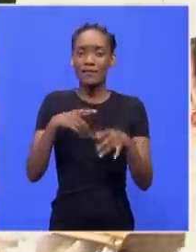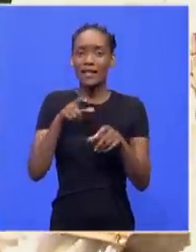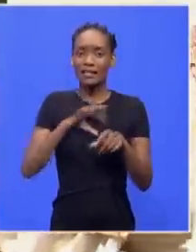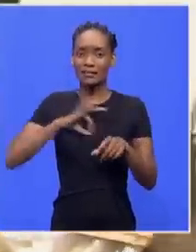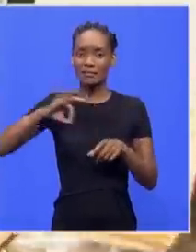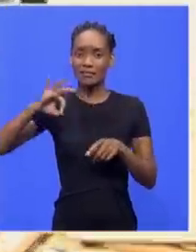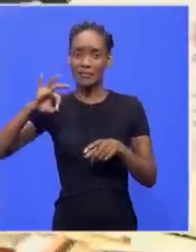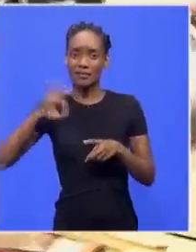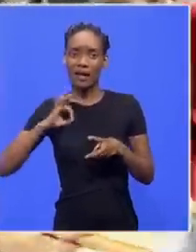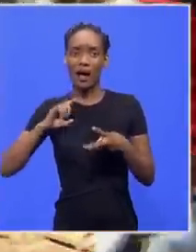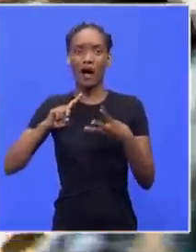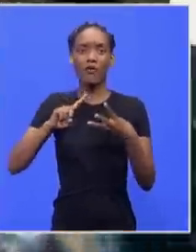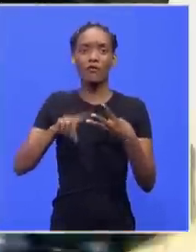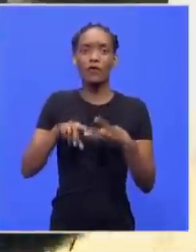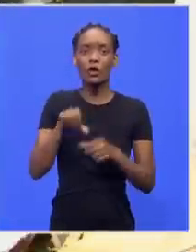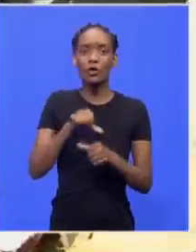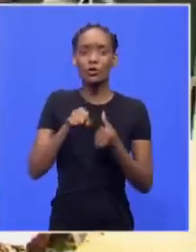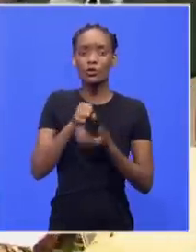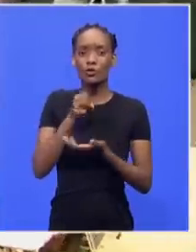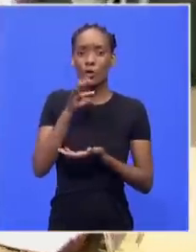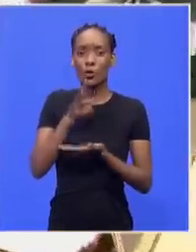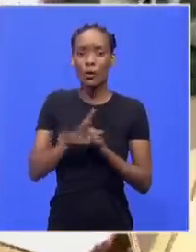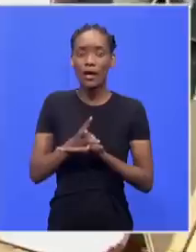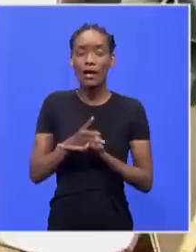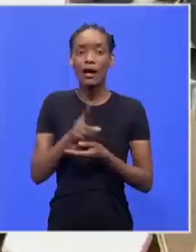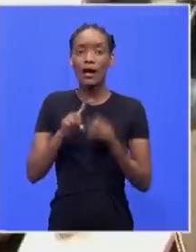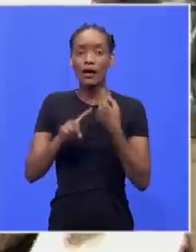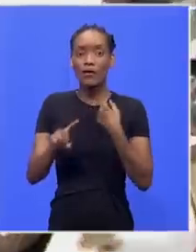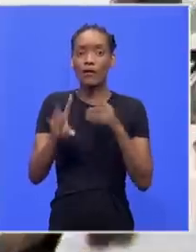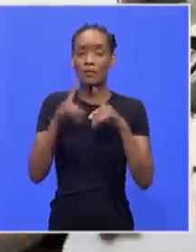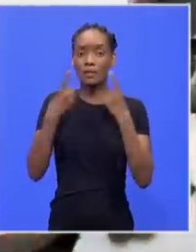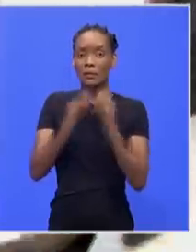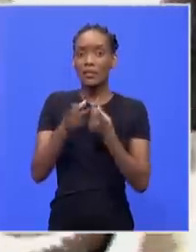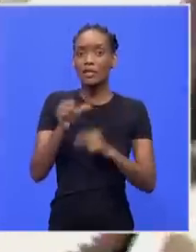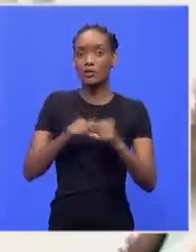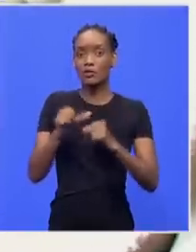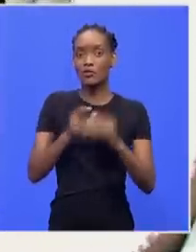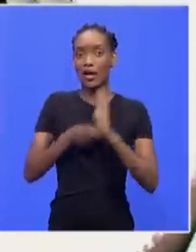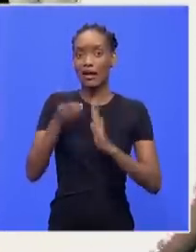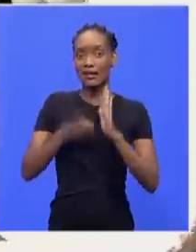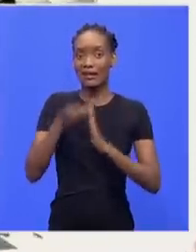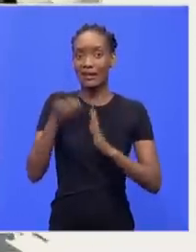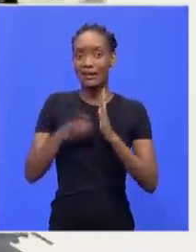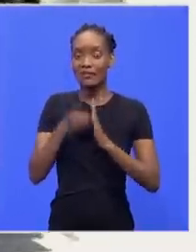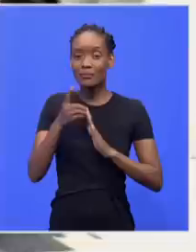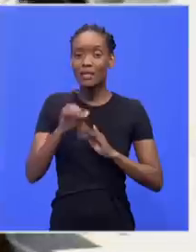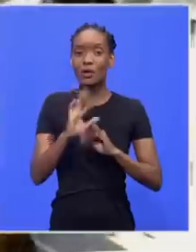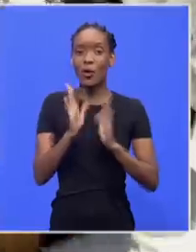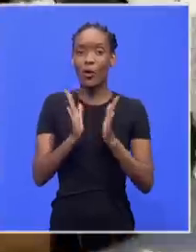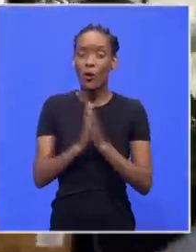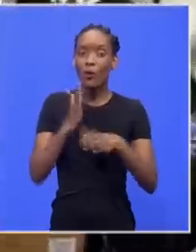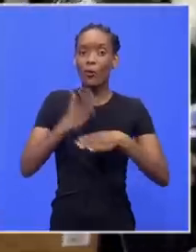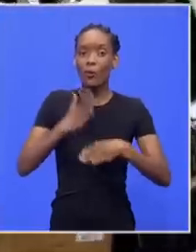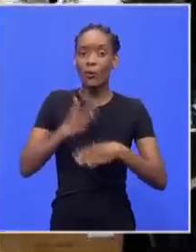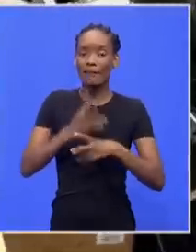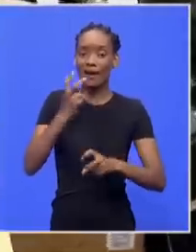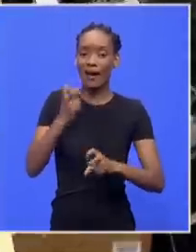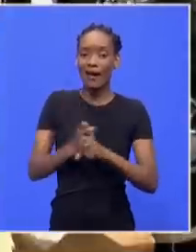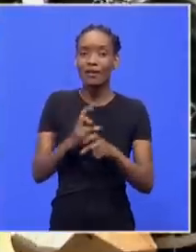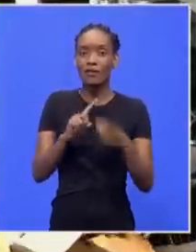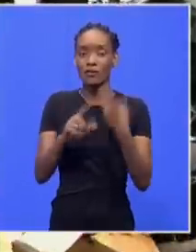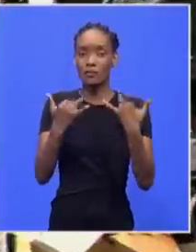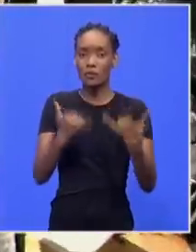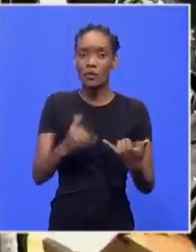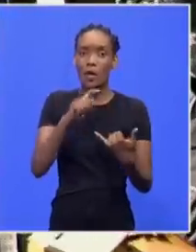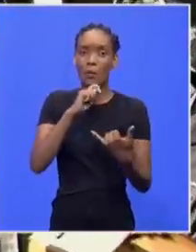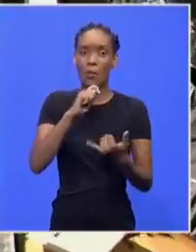social workers from the Department of Social Development. They've been hard at work since early this morning, trying